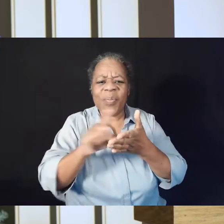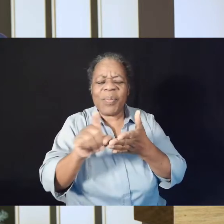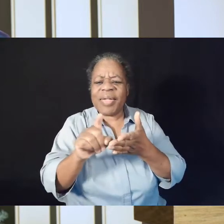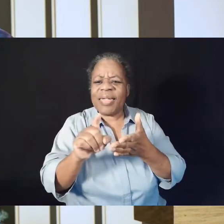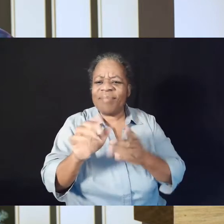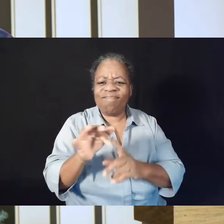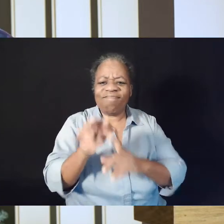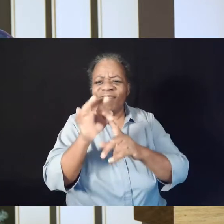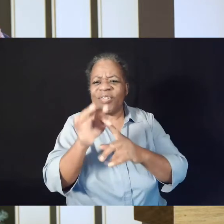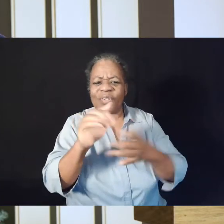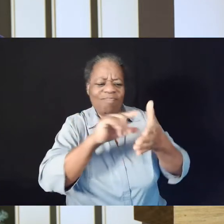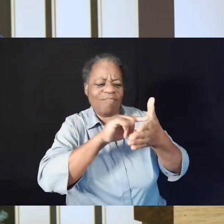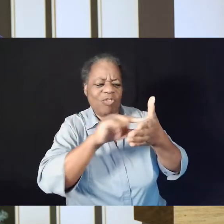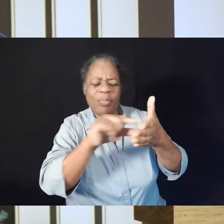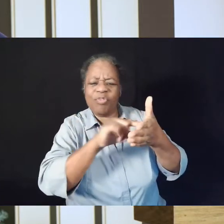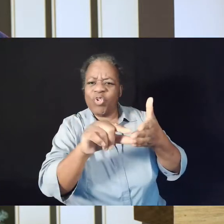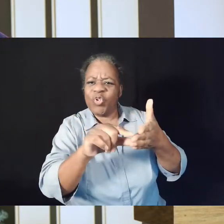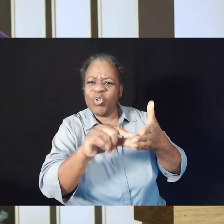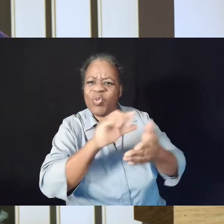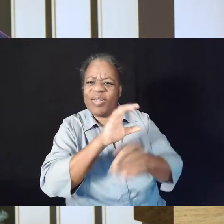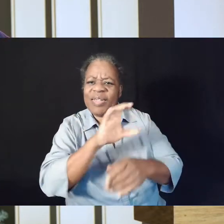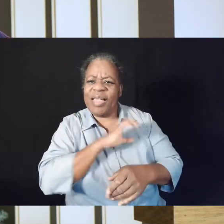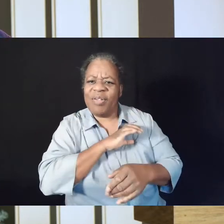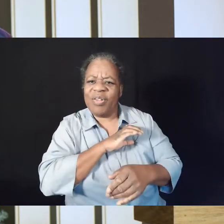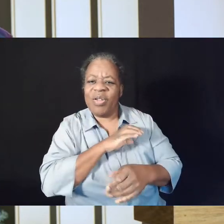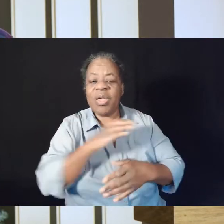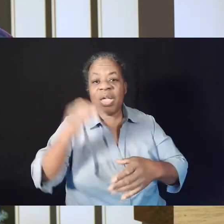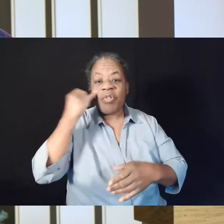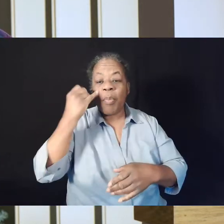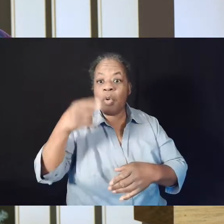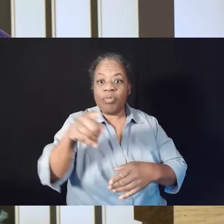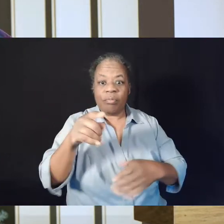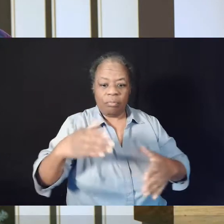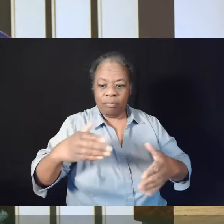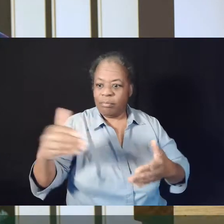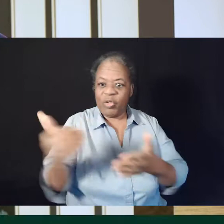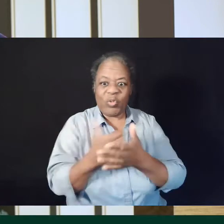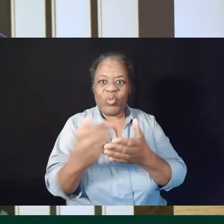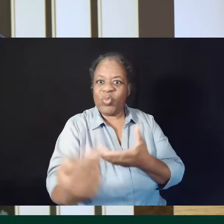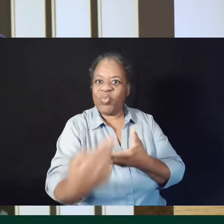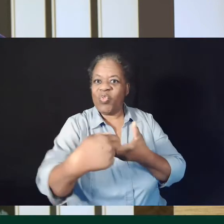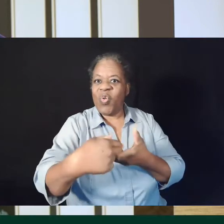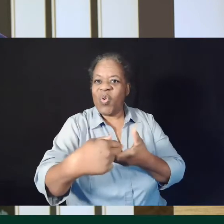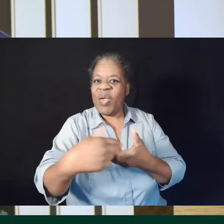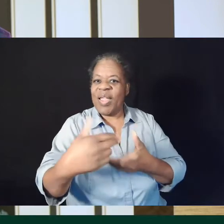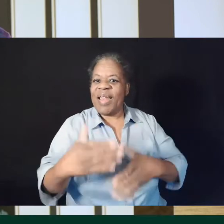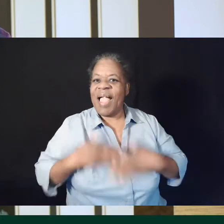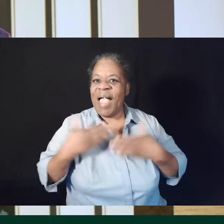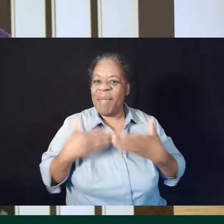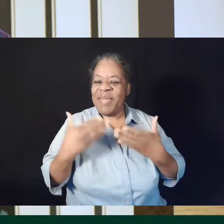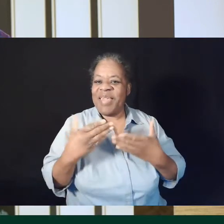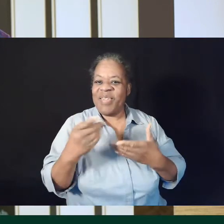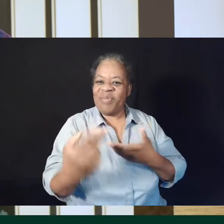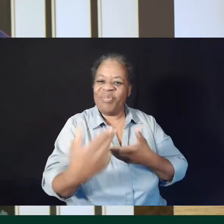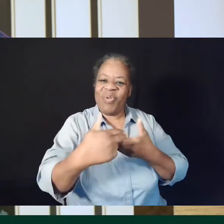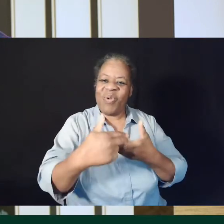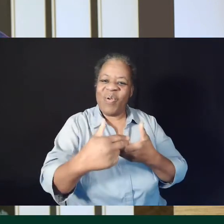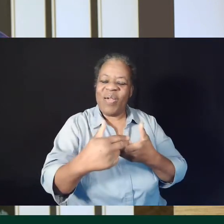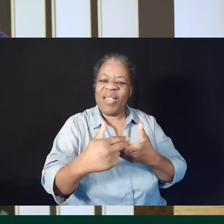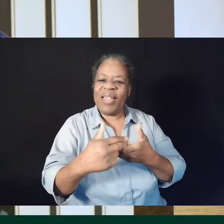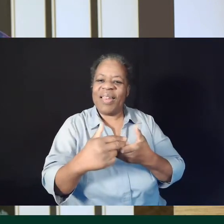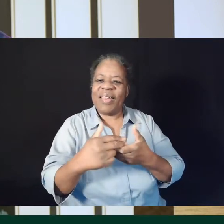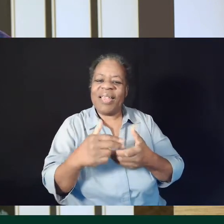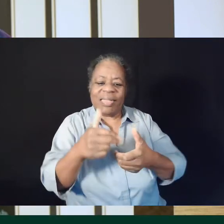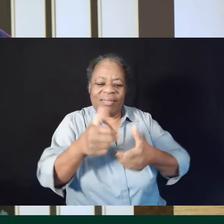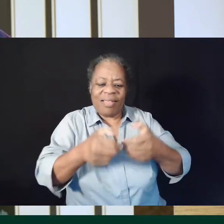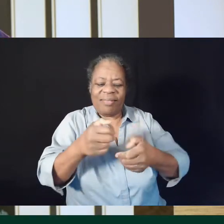Now, if you happen to be new to us, we are glad you found us in time for the Christmas season. So please let us know you're here by texting hello